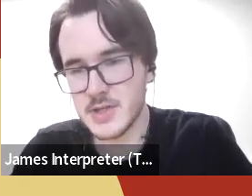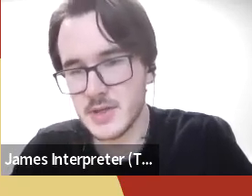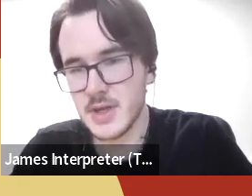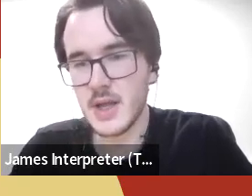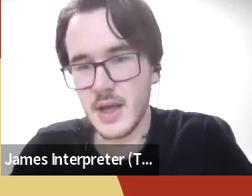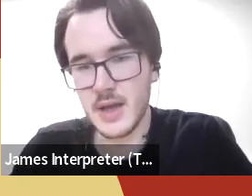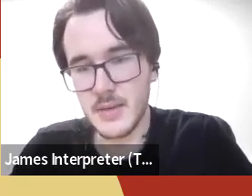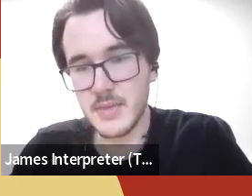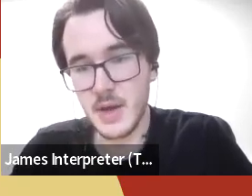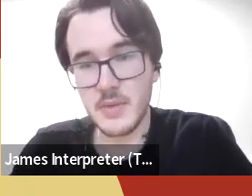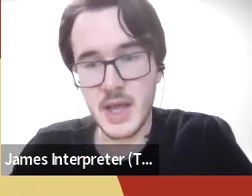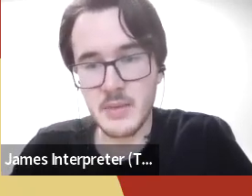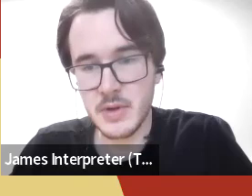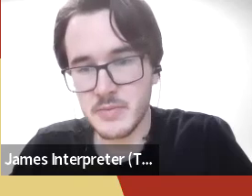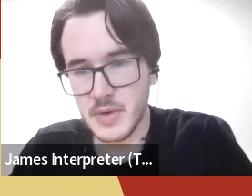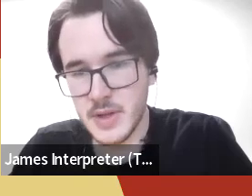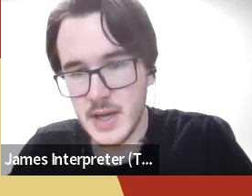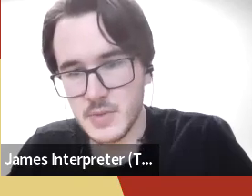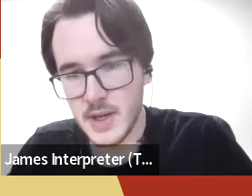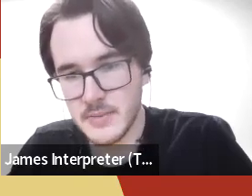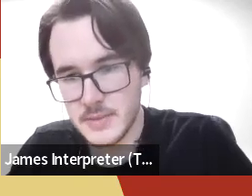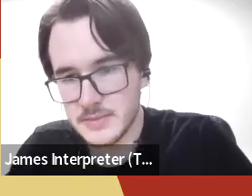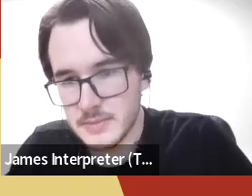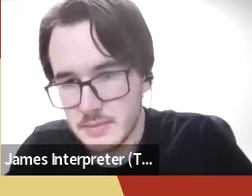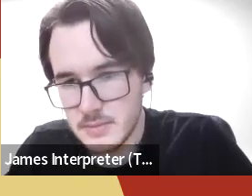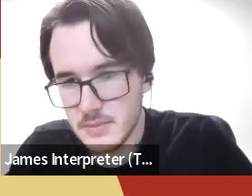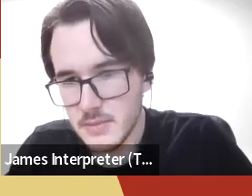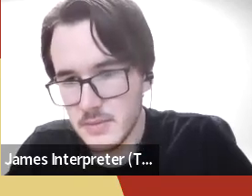deaf person, that I'm capable of more than that as well.